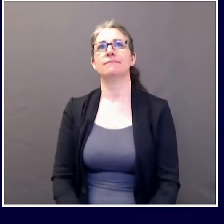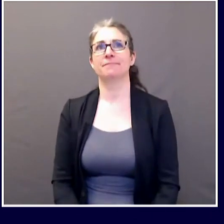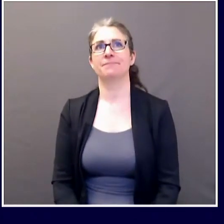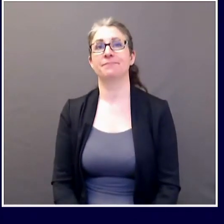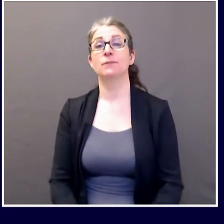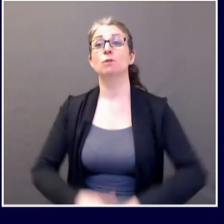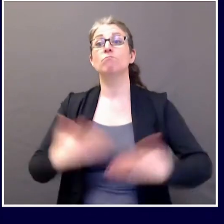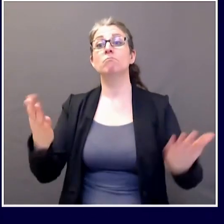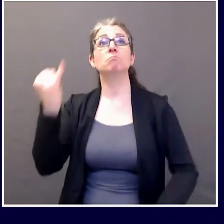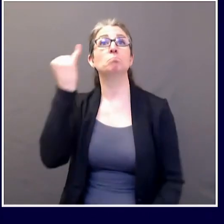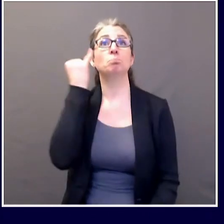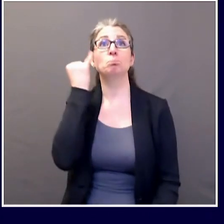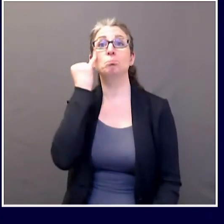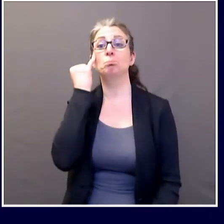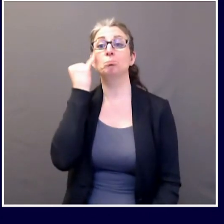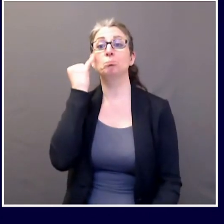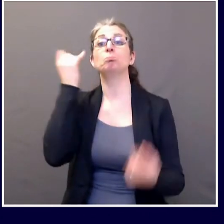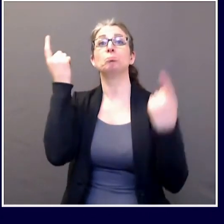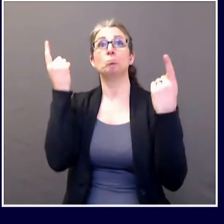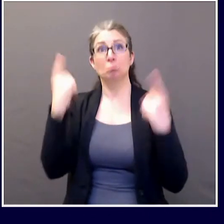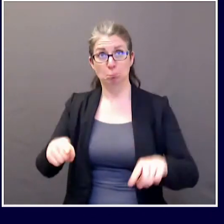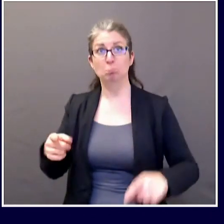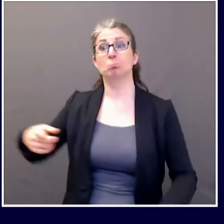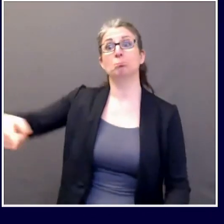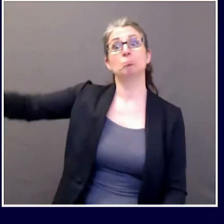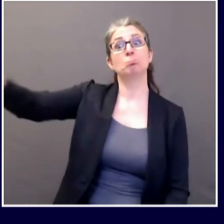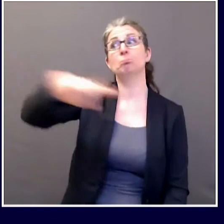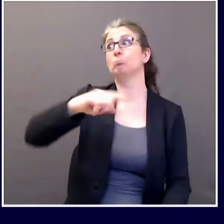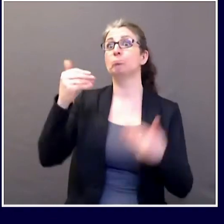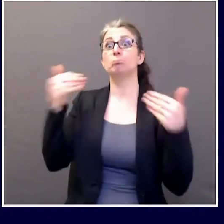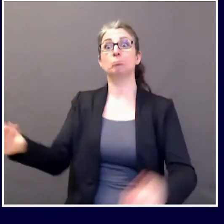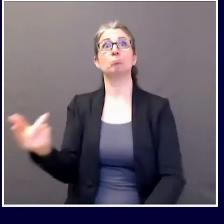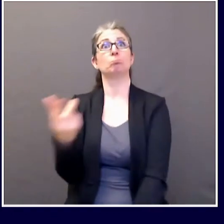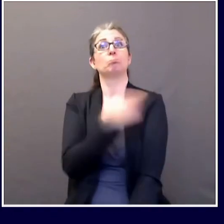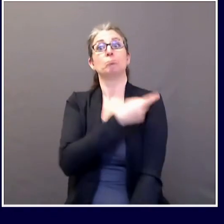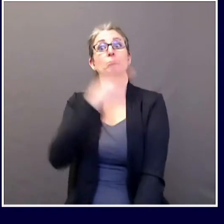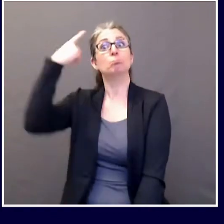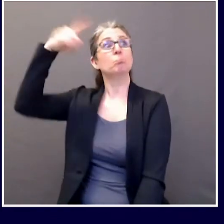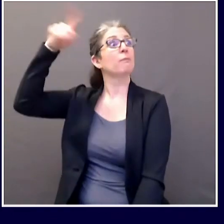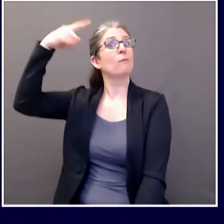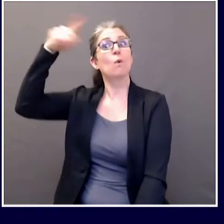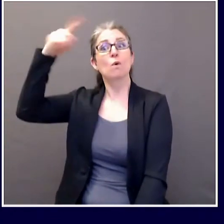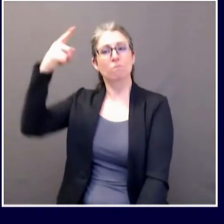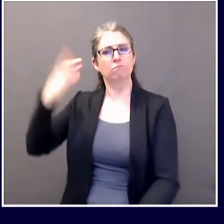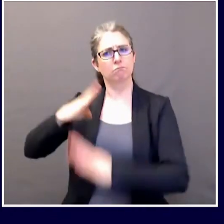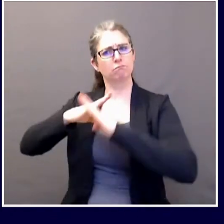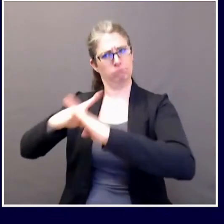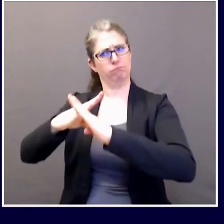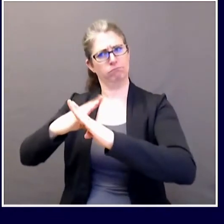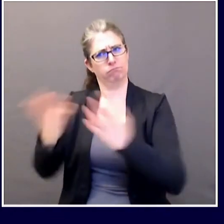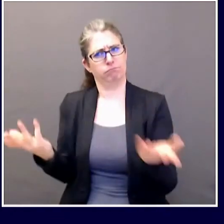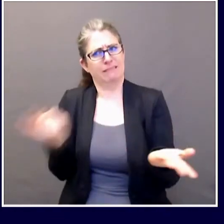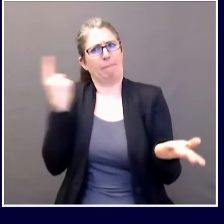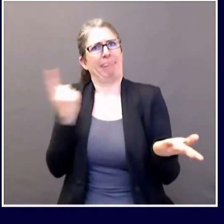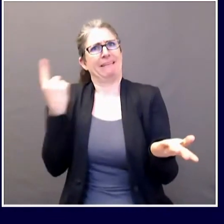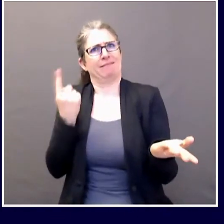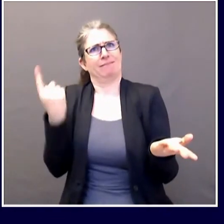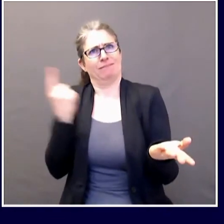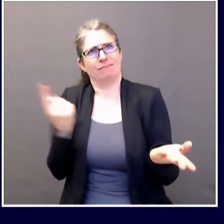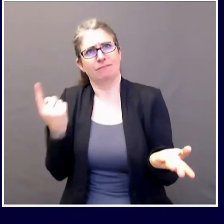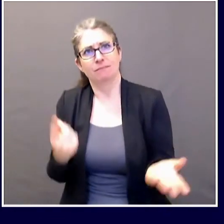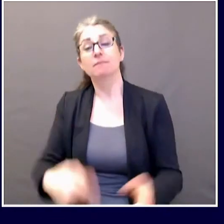the reason why vaccines are so critical in the middle of a pandemic is to avoid severe